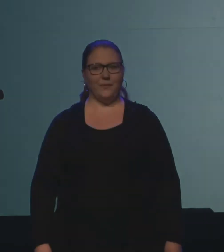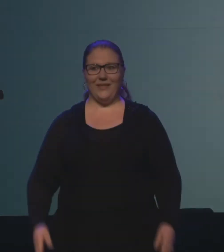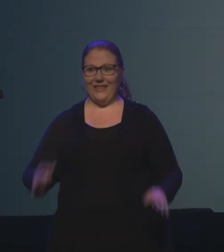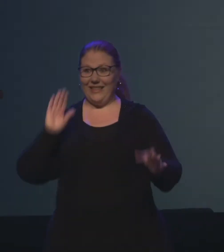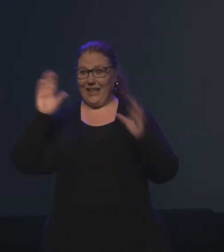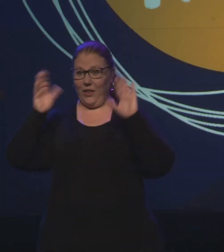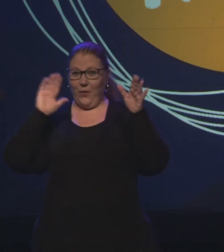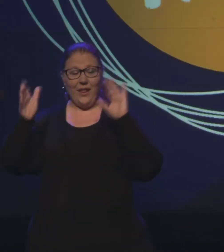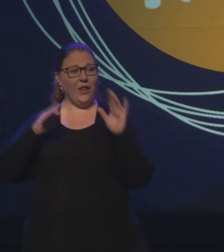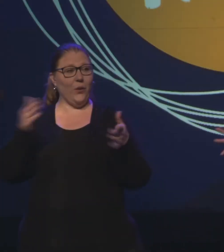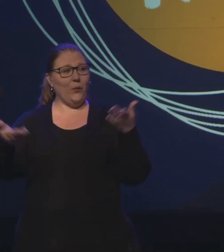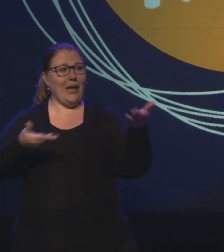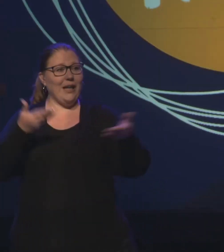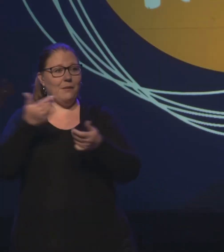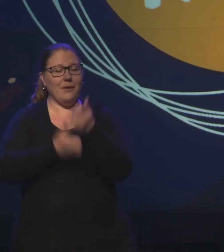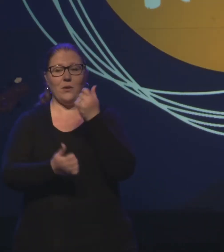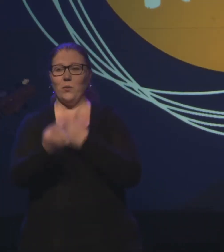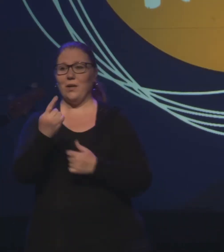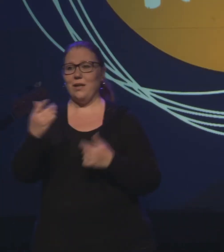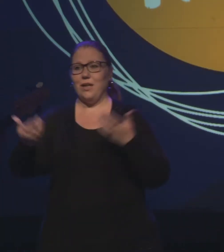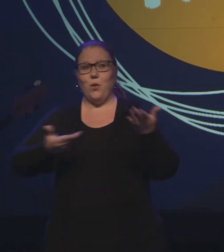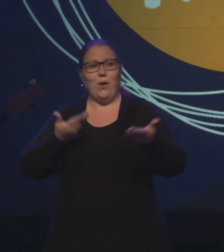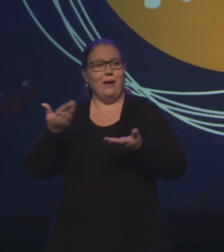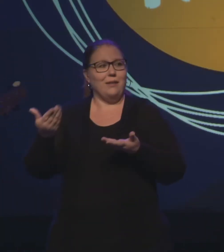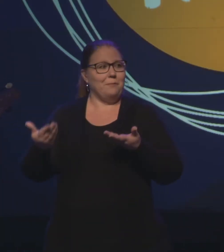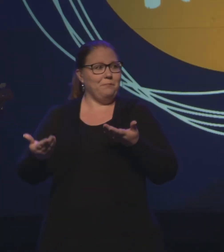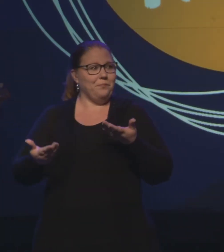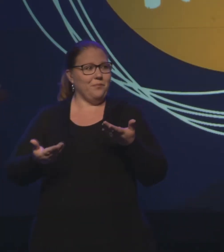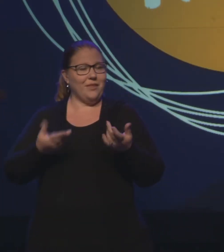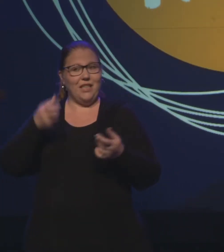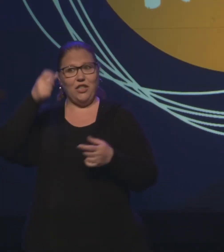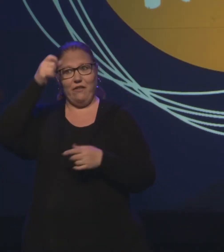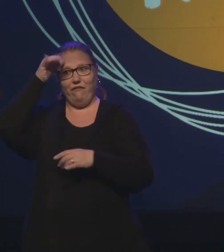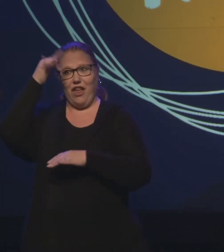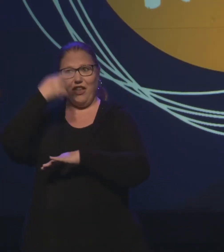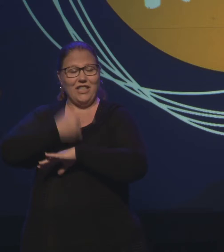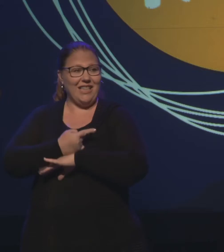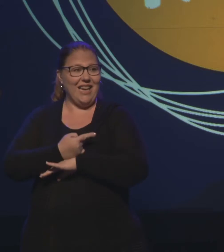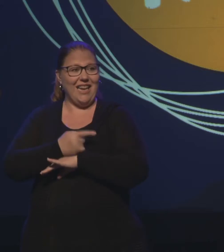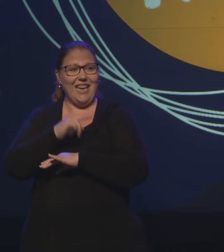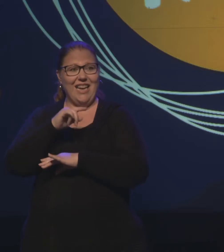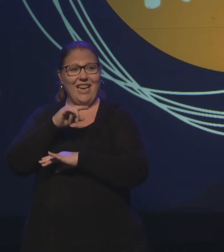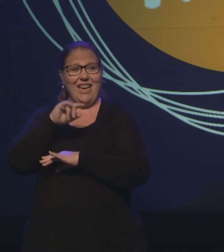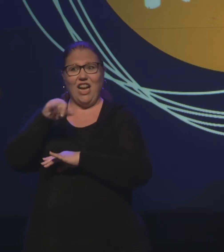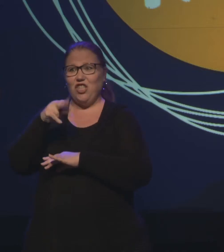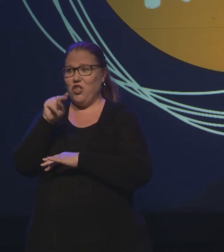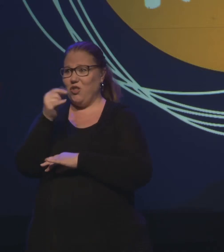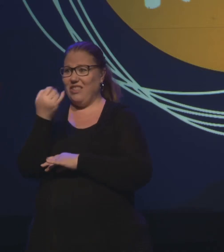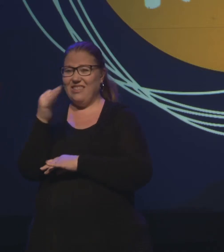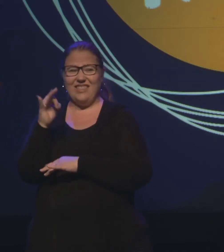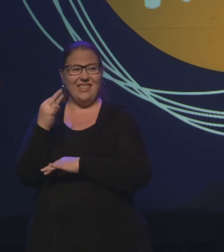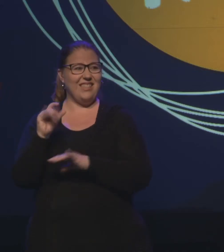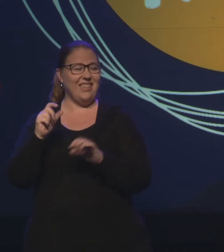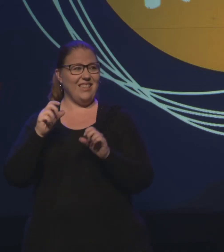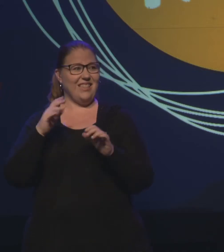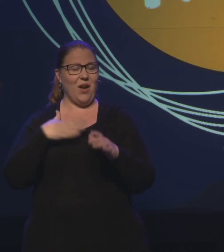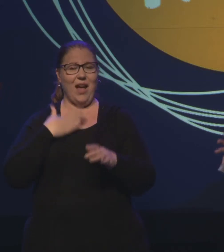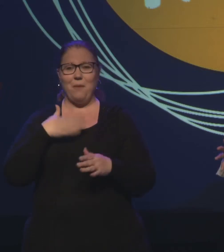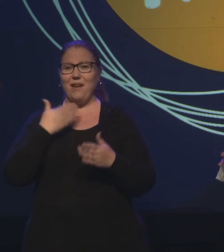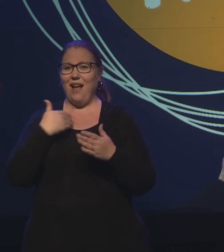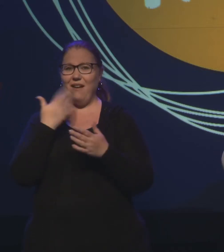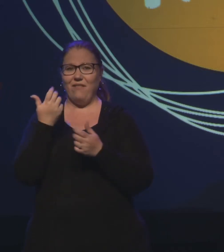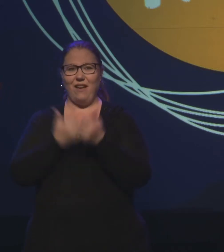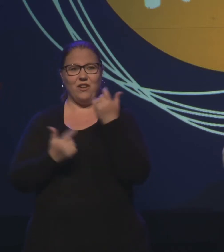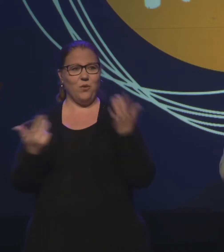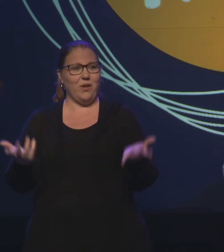Hello, hello. Welcome, everyone. Welcome to Father's Day and Juneteenth. So happy to have everyone here